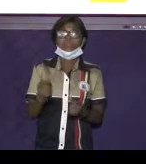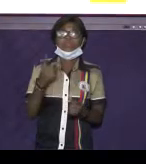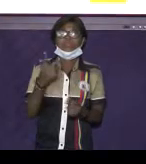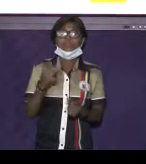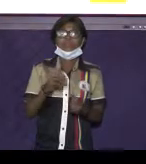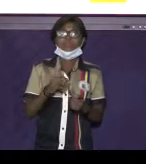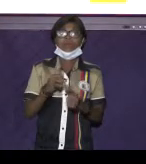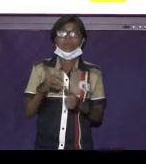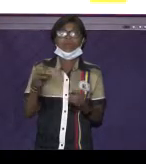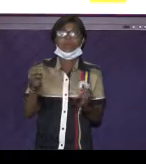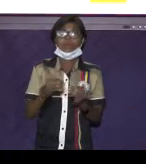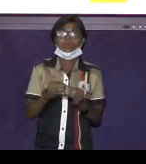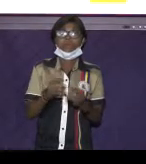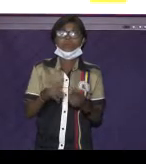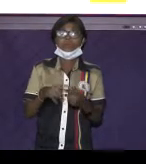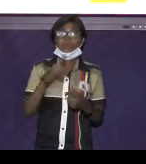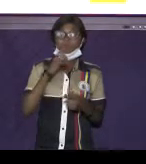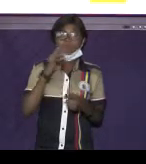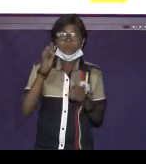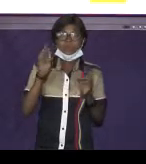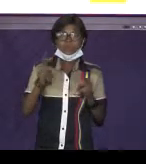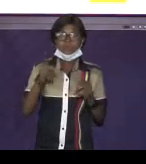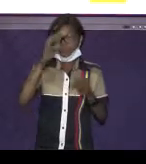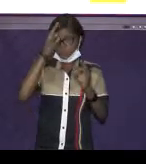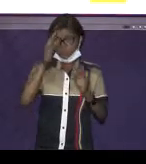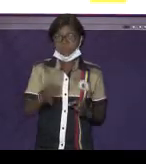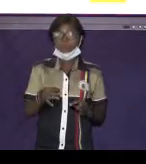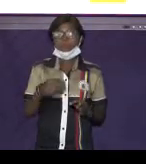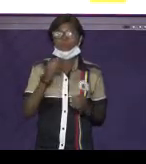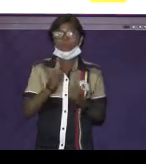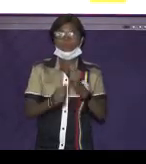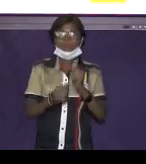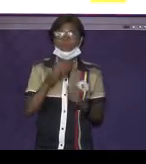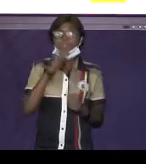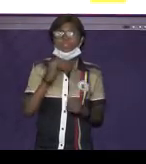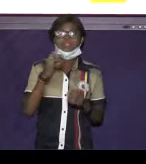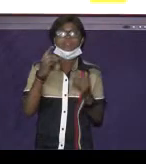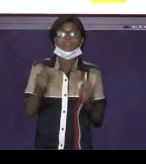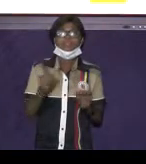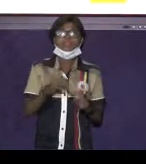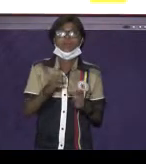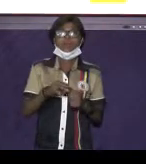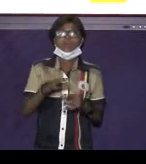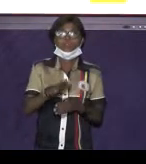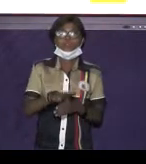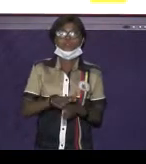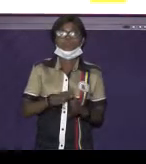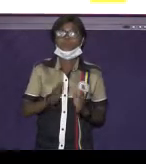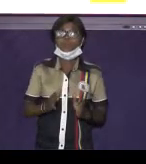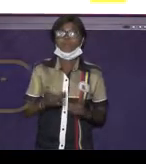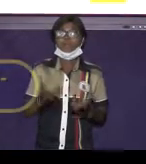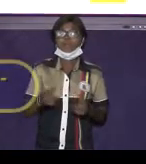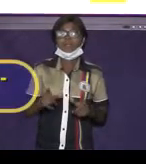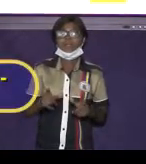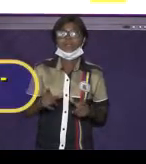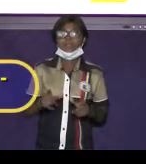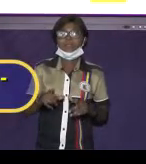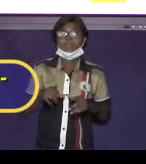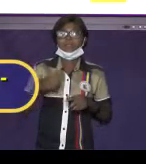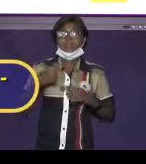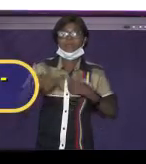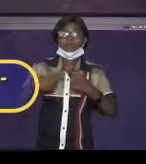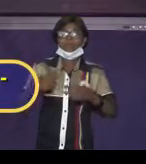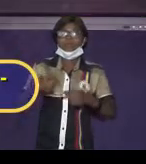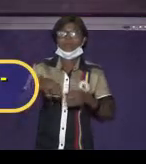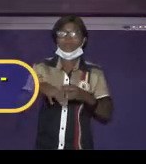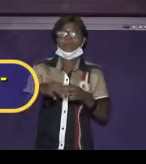able to determine which one is faster and which one is slower. How are we going to do all this? Let's just go